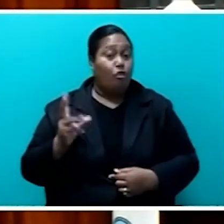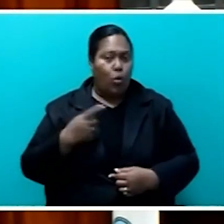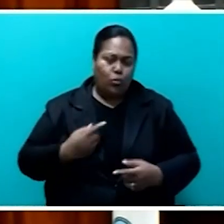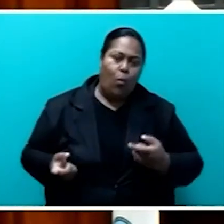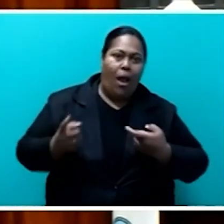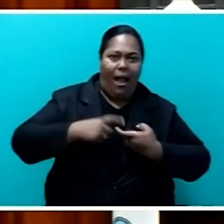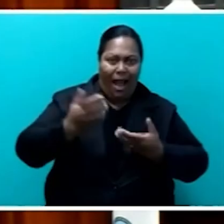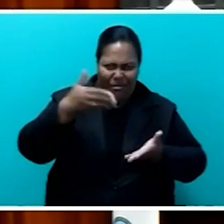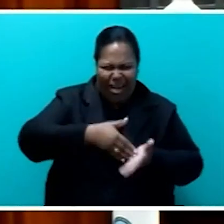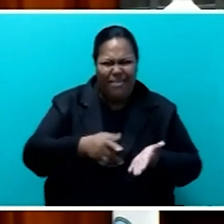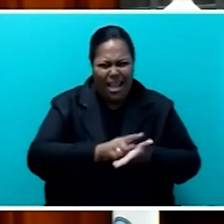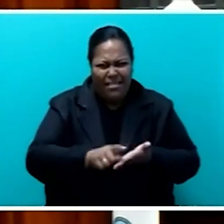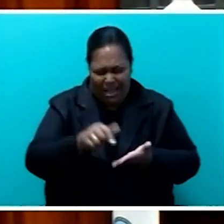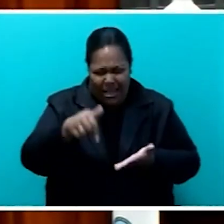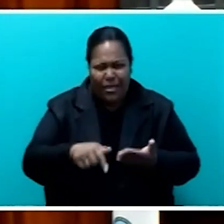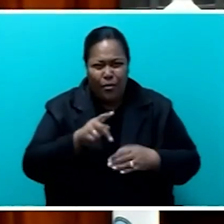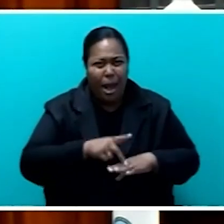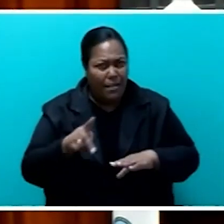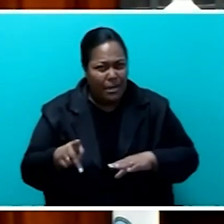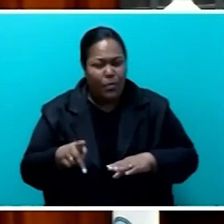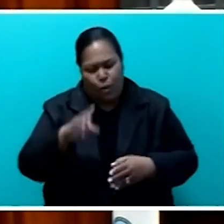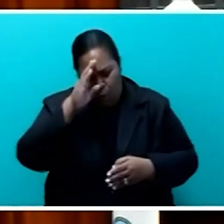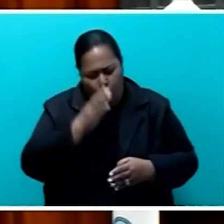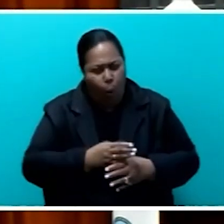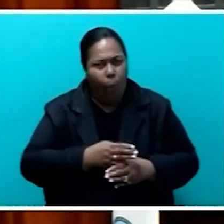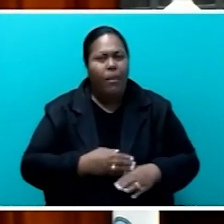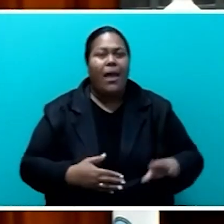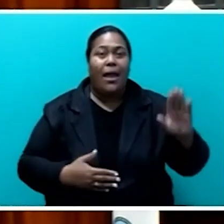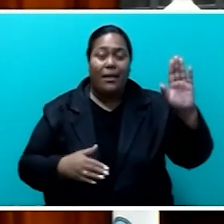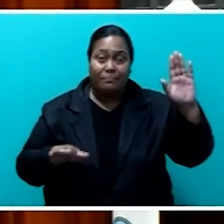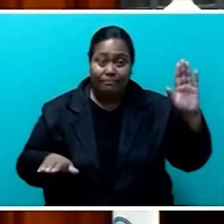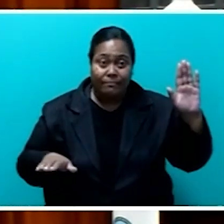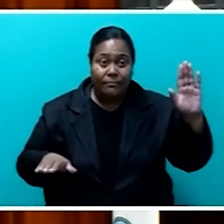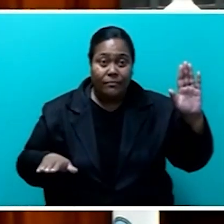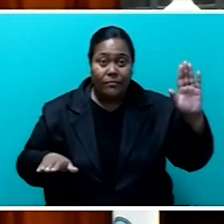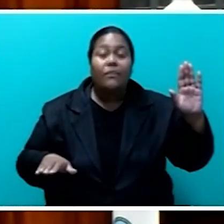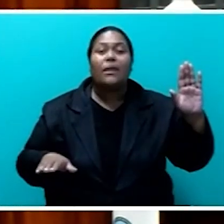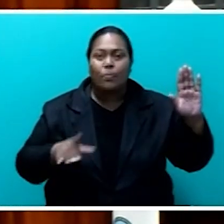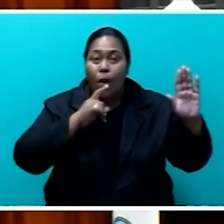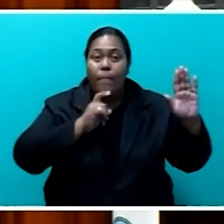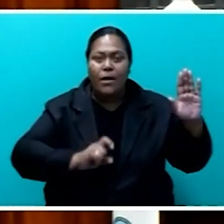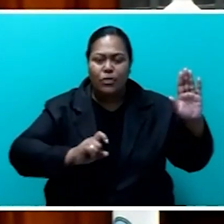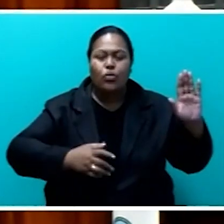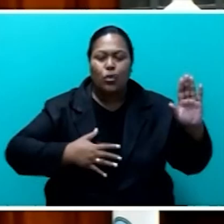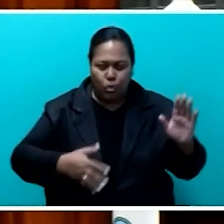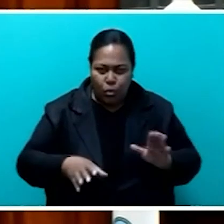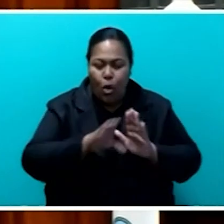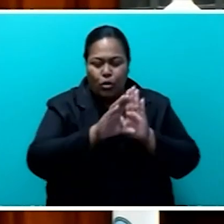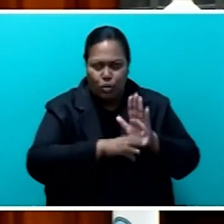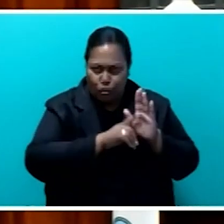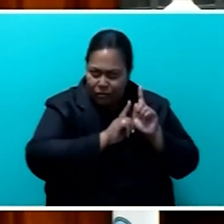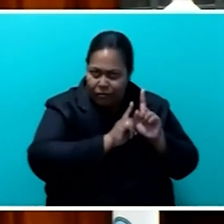chamber hold our holy books and swear an oath to uphold the Constitution, we swear an oath